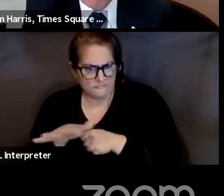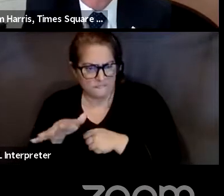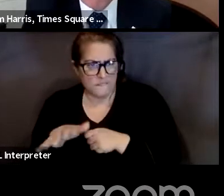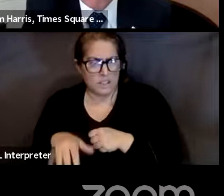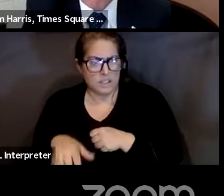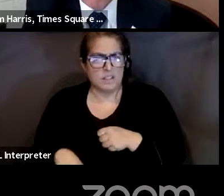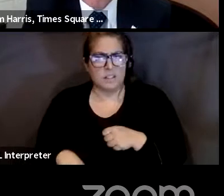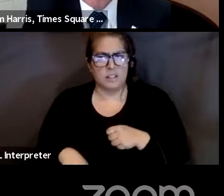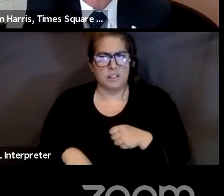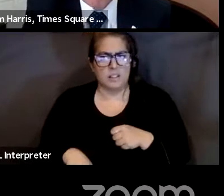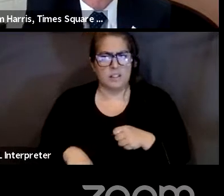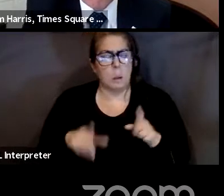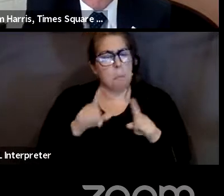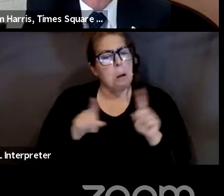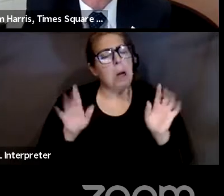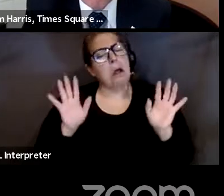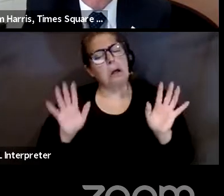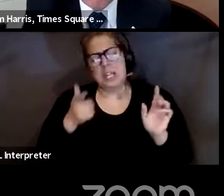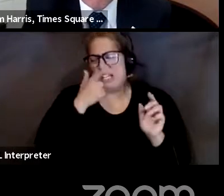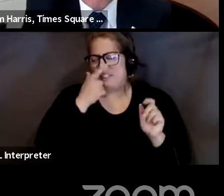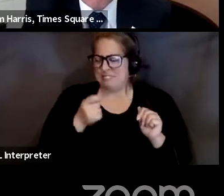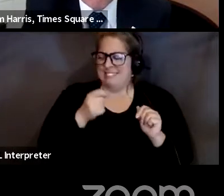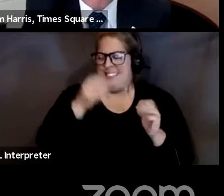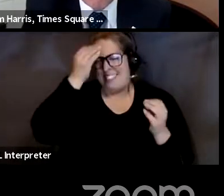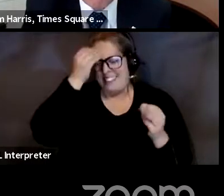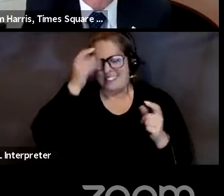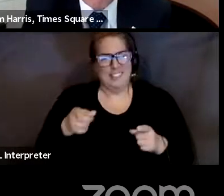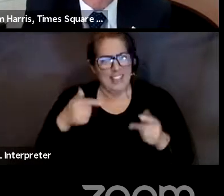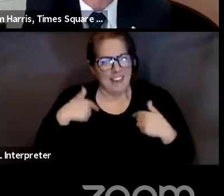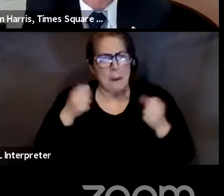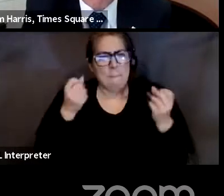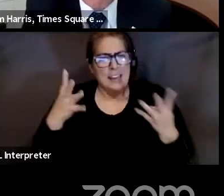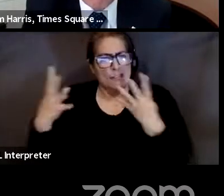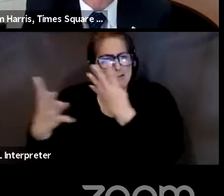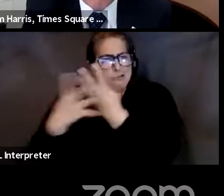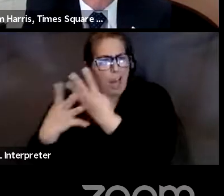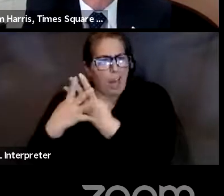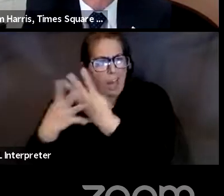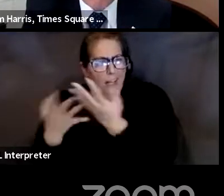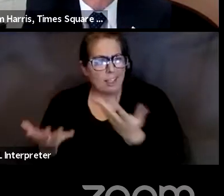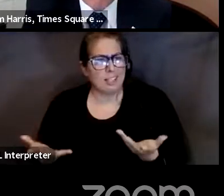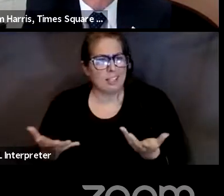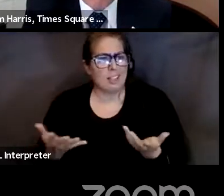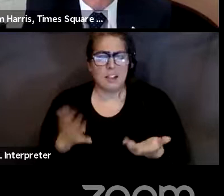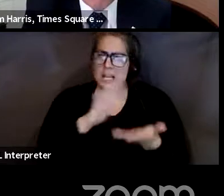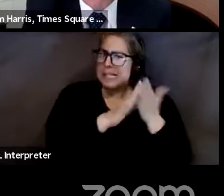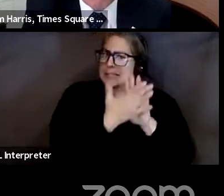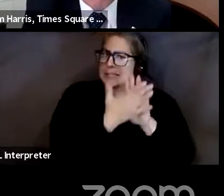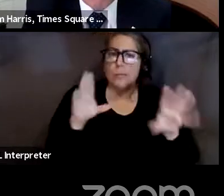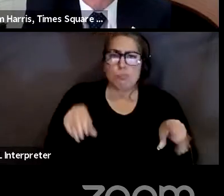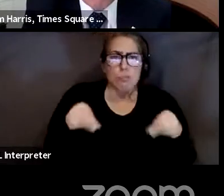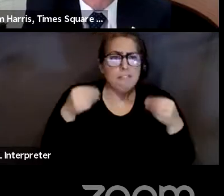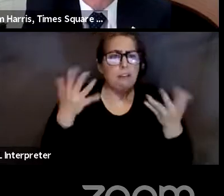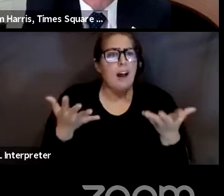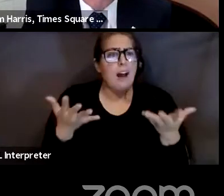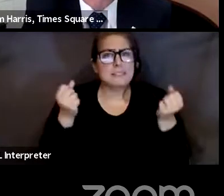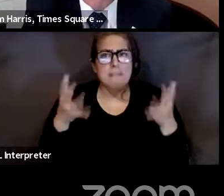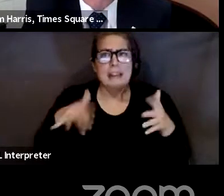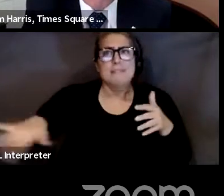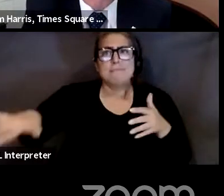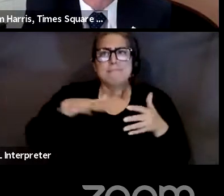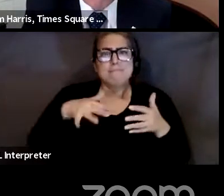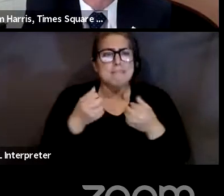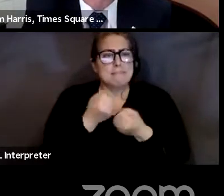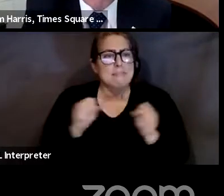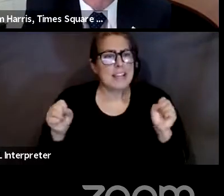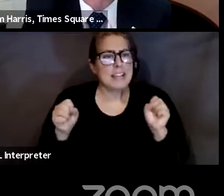huge shortage of jail cells. You know, the city provides space in a congregate shelter for